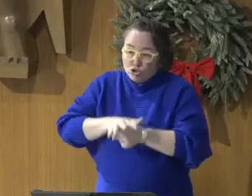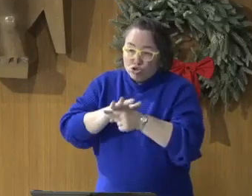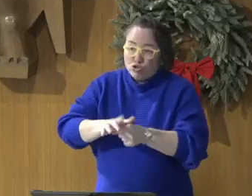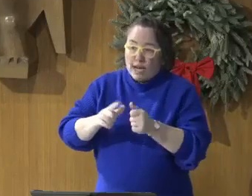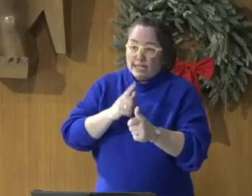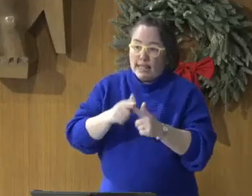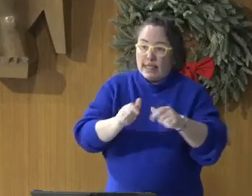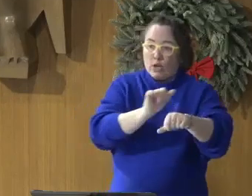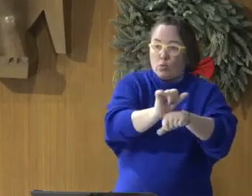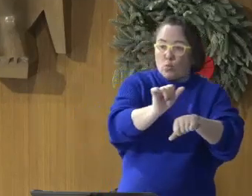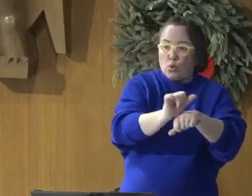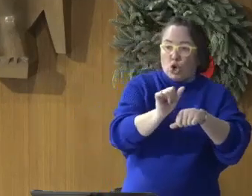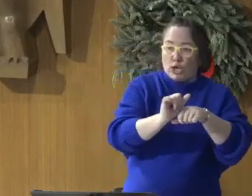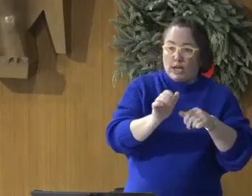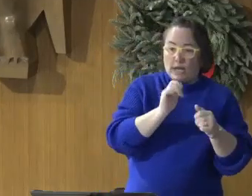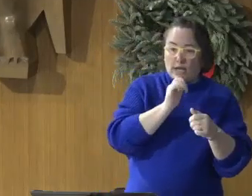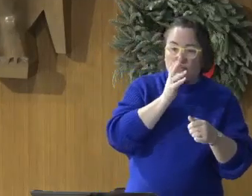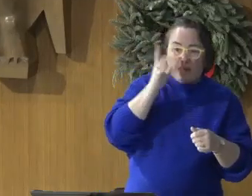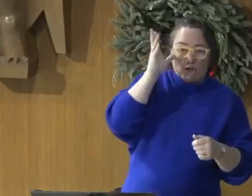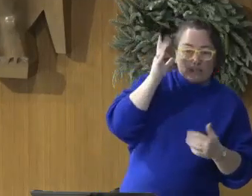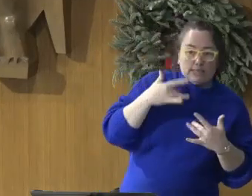than those who are employed.